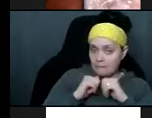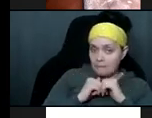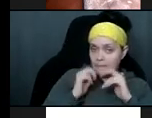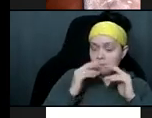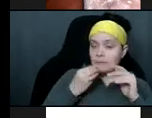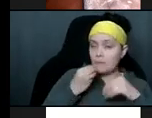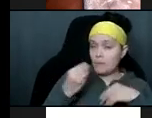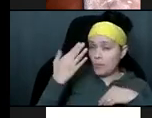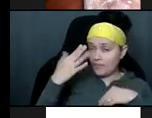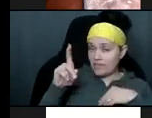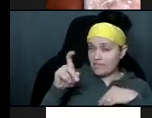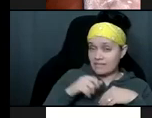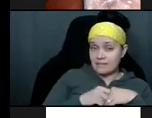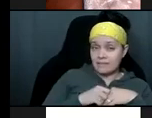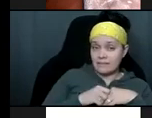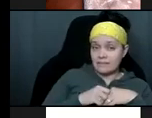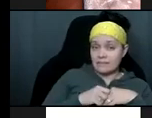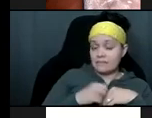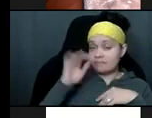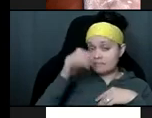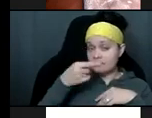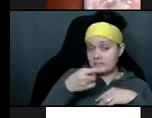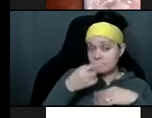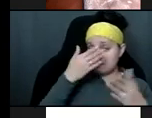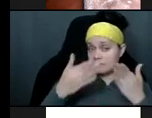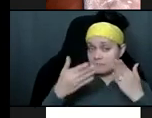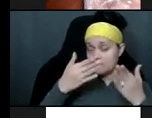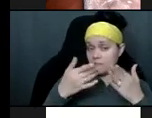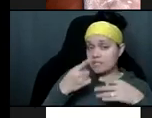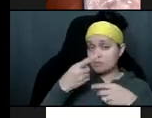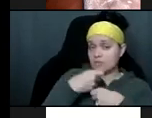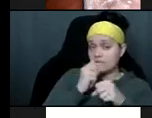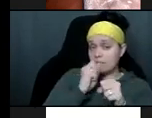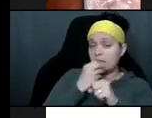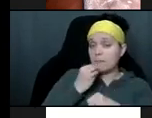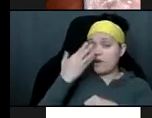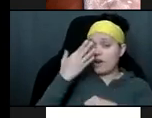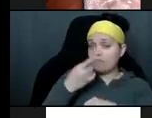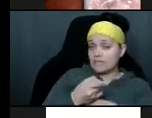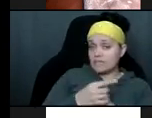breakfast. Looks to me like perhaps she was going to make breakfast.